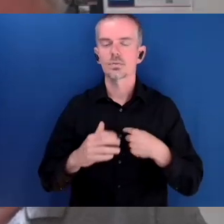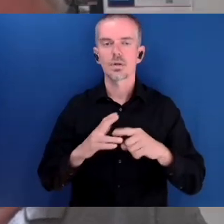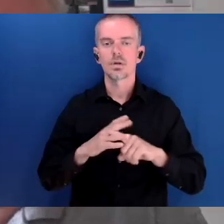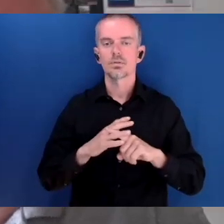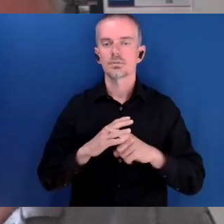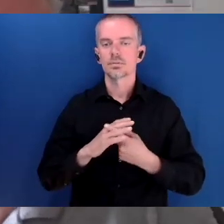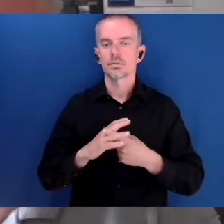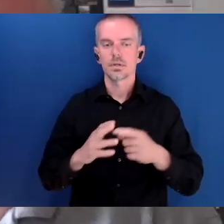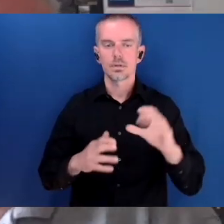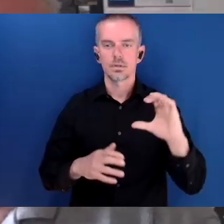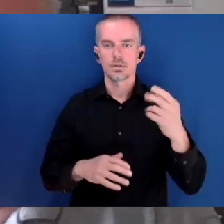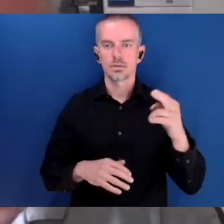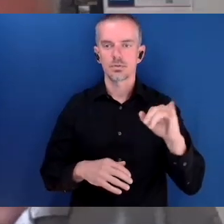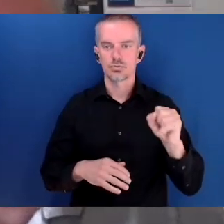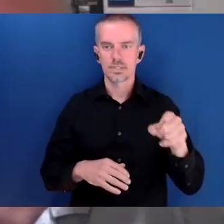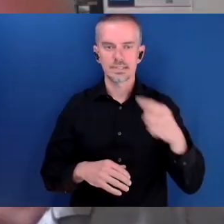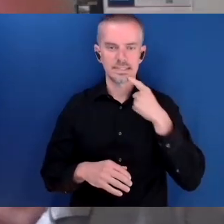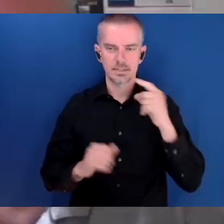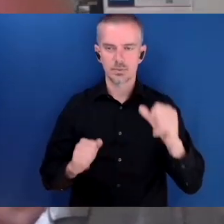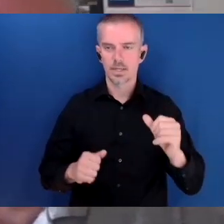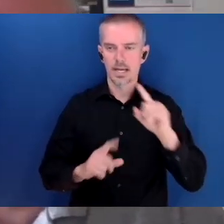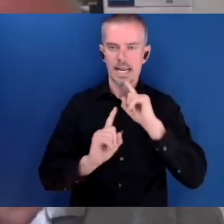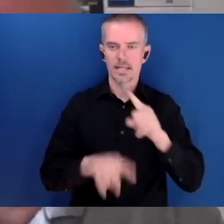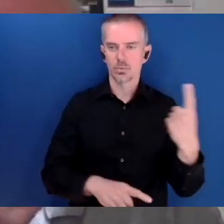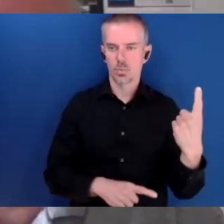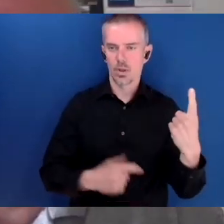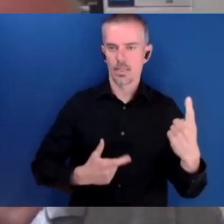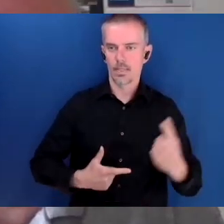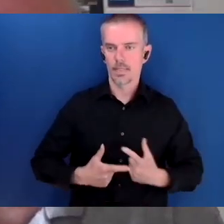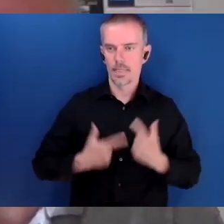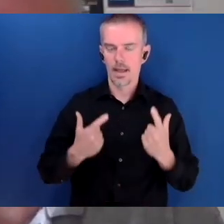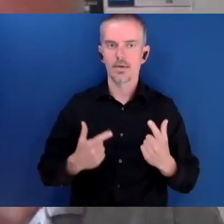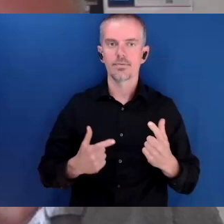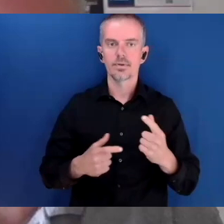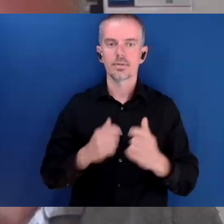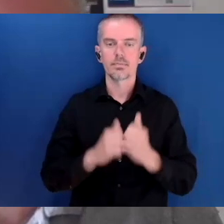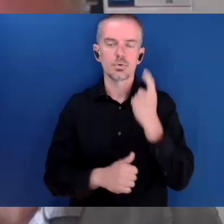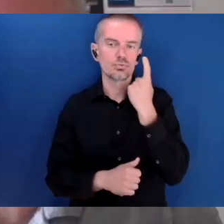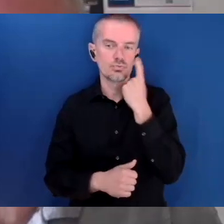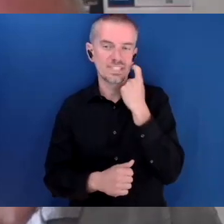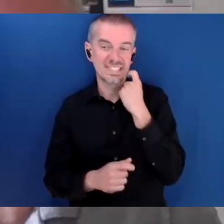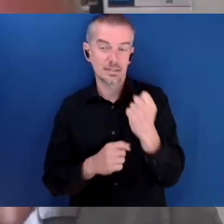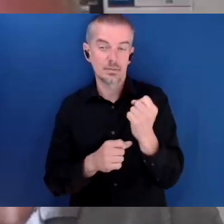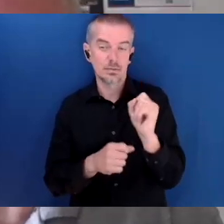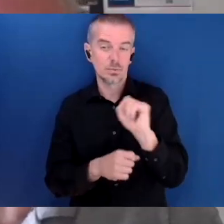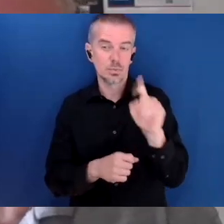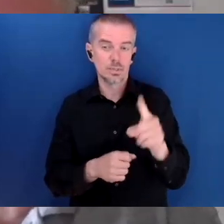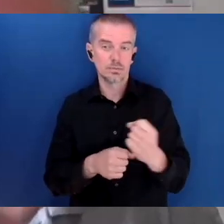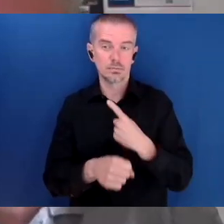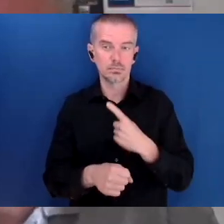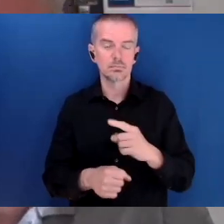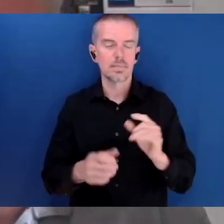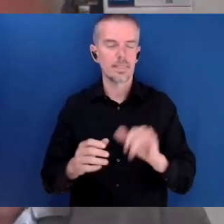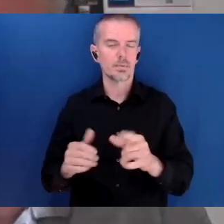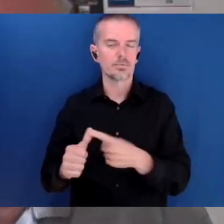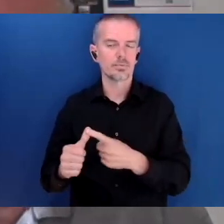you marked one as being able to answer live. I think we're going to start with the one we received most recently. We were talking just a lot about kind of